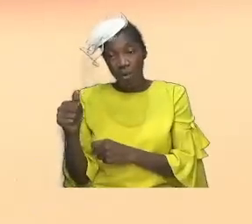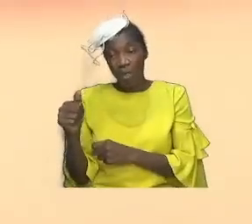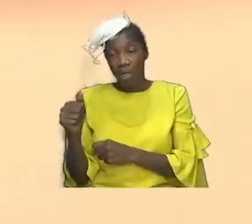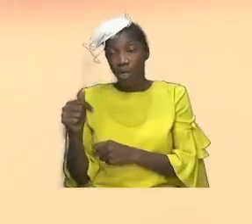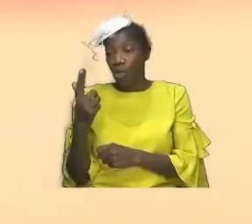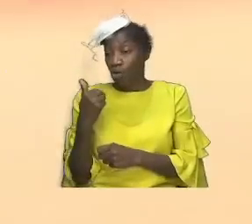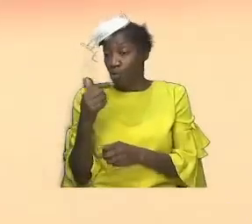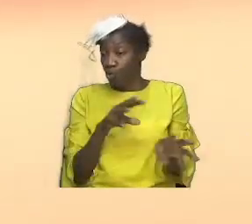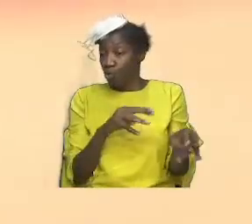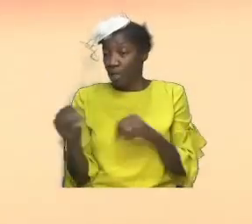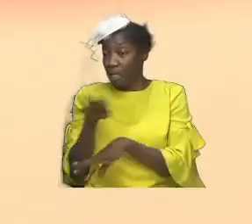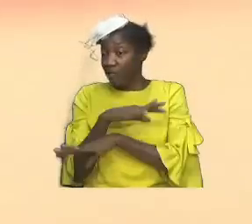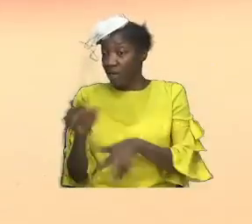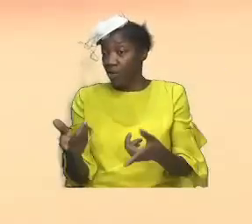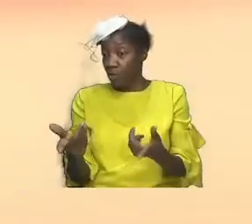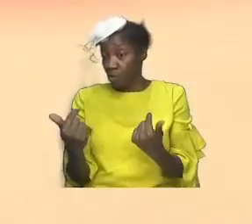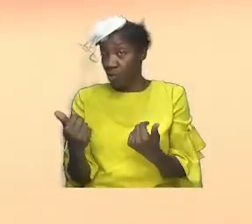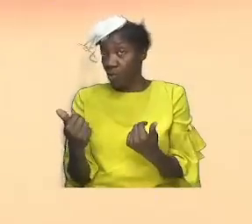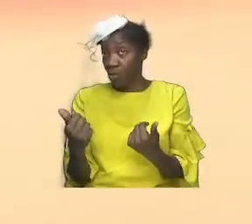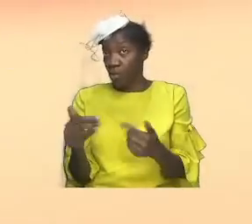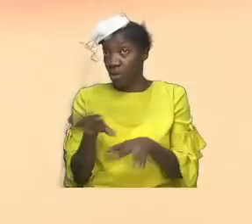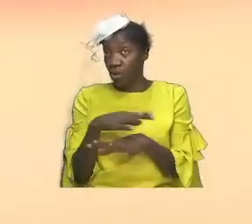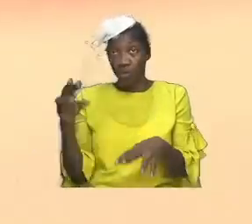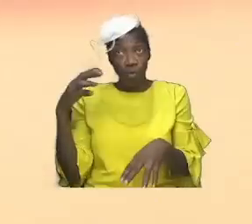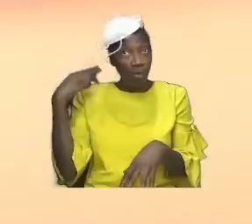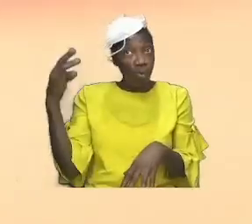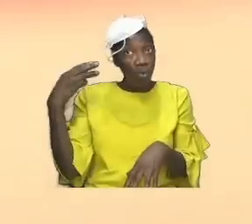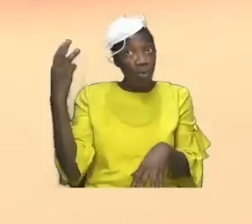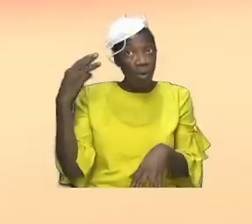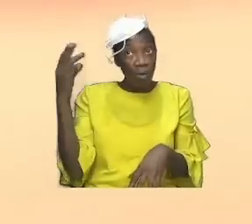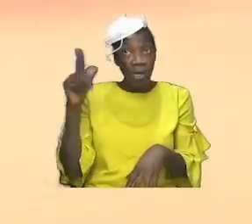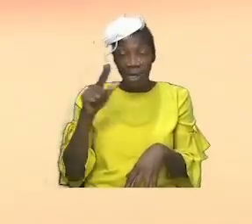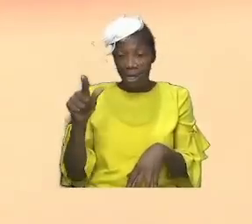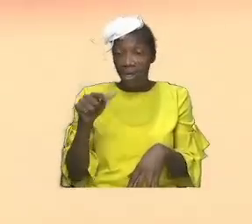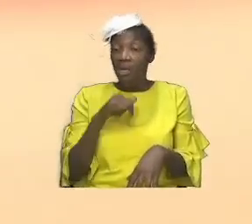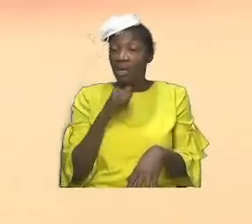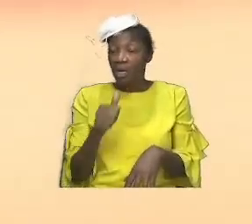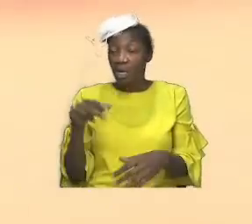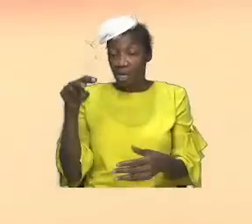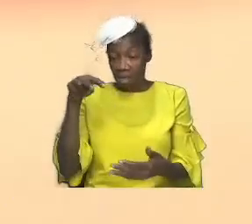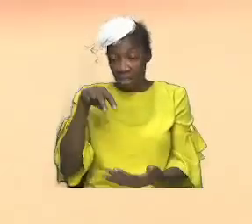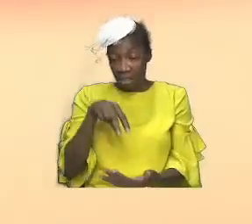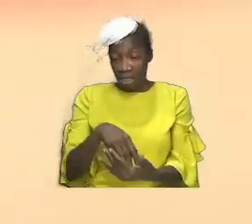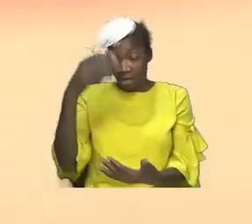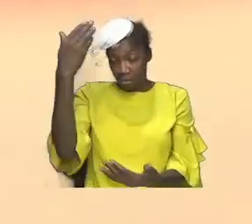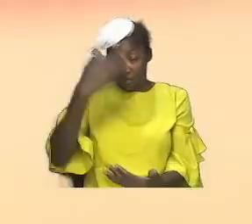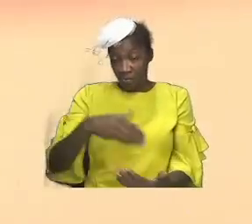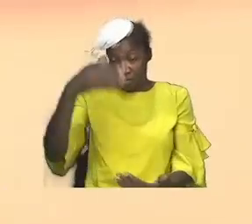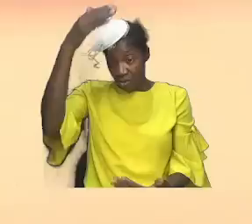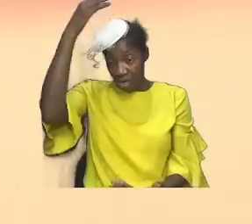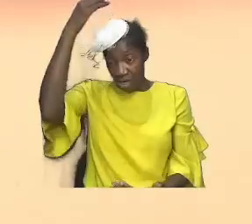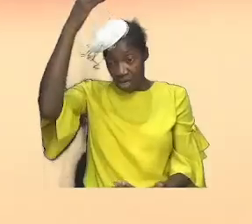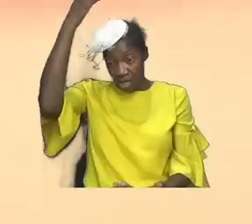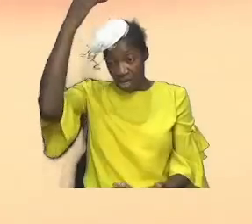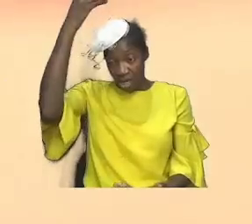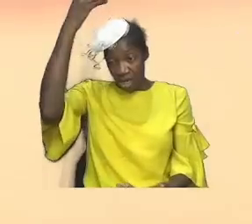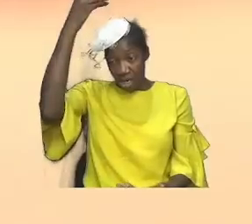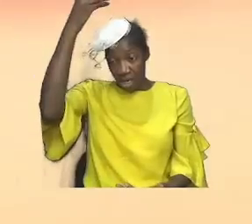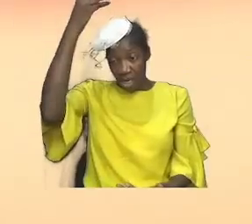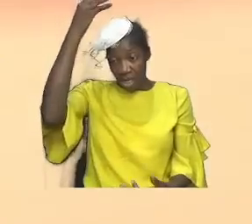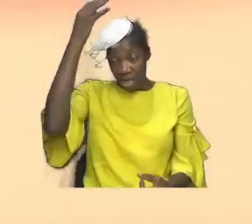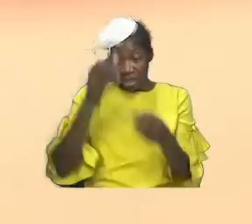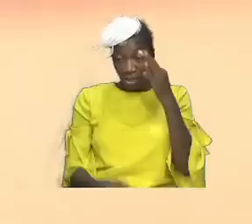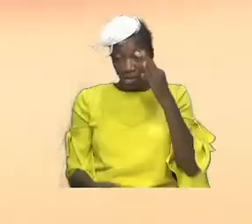back, don't worry. You're not going to stand before the judgment seat of Christ, but you're going to stand